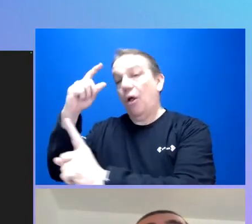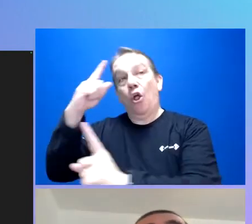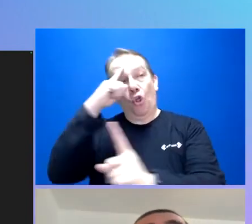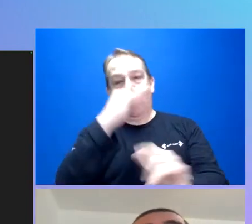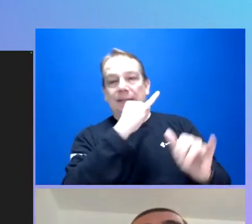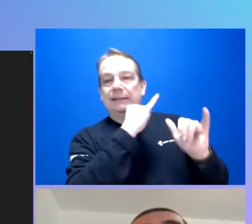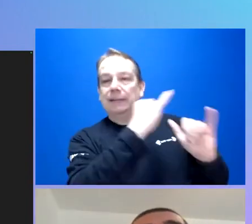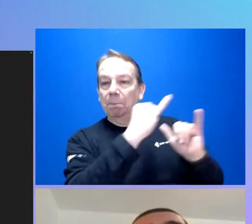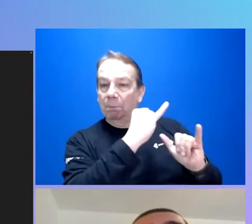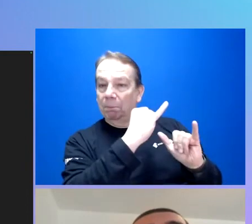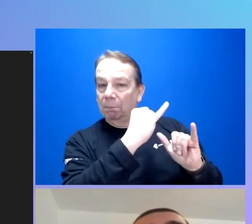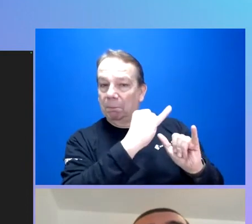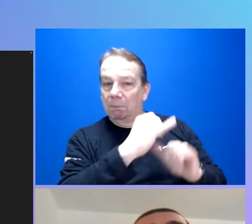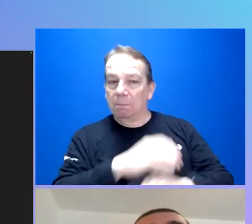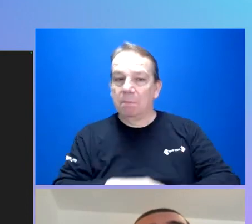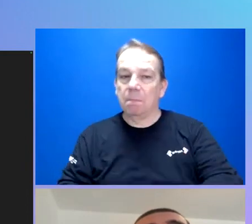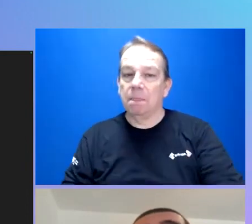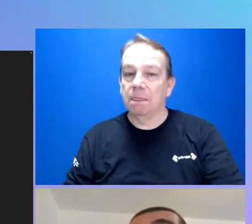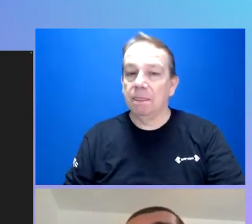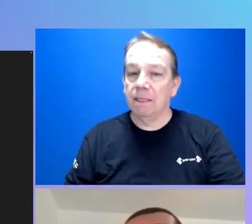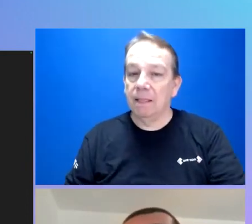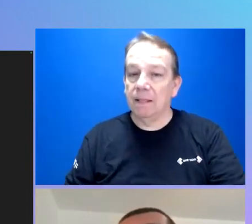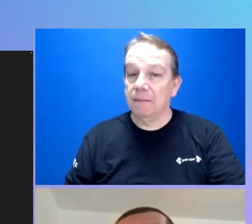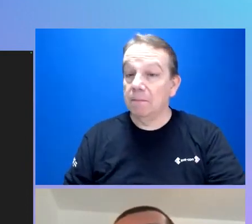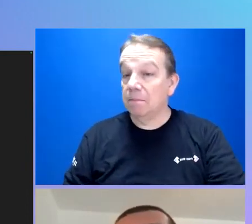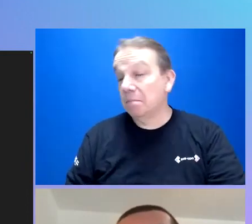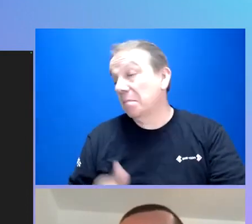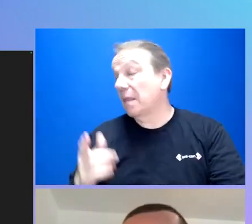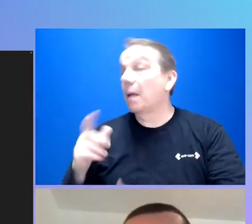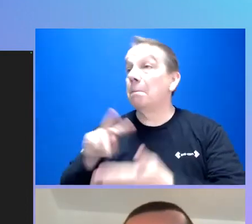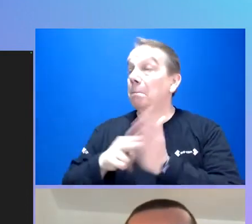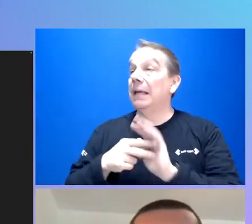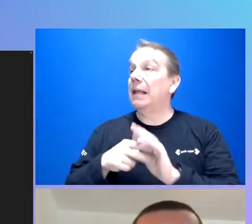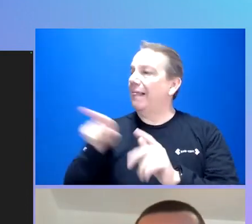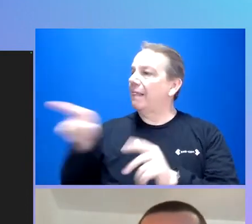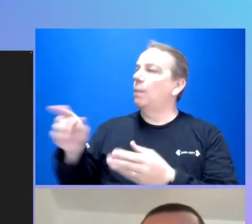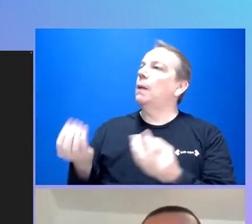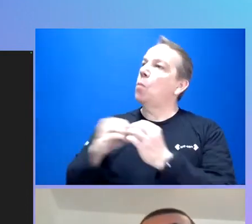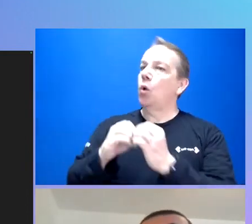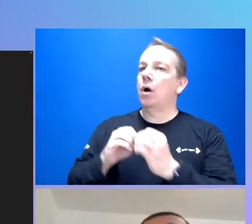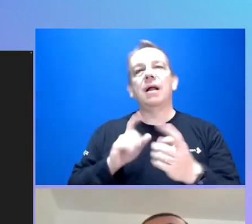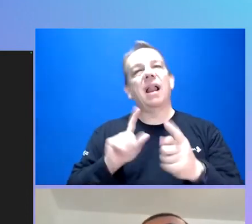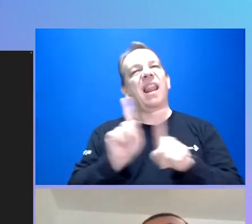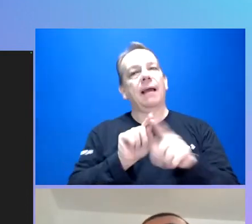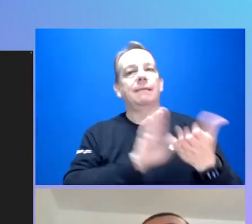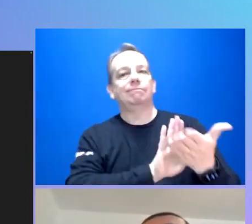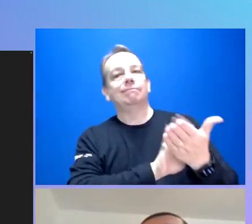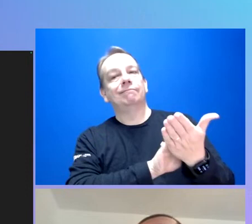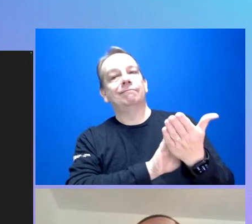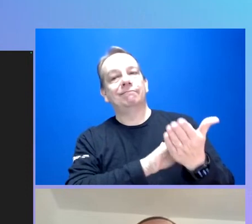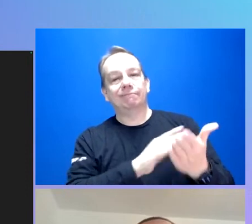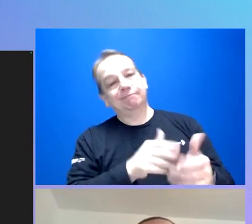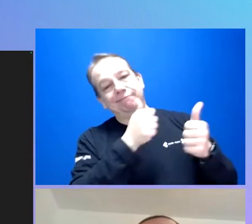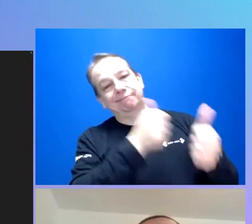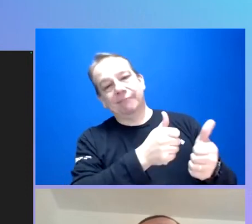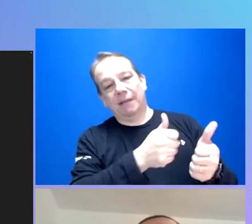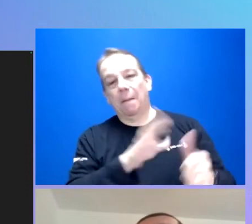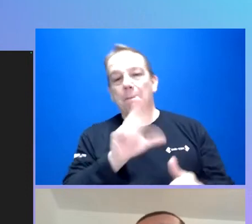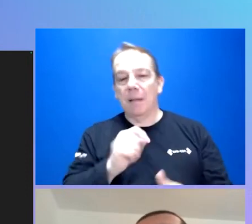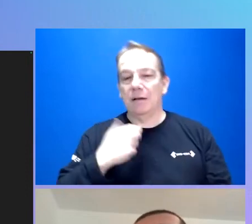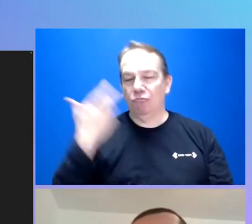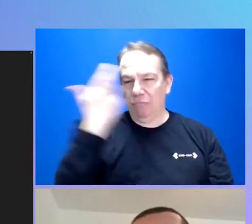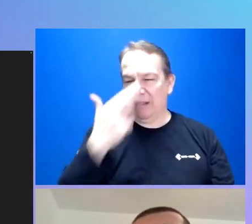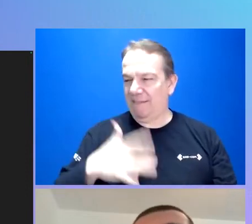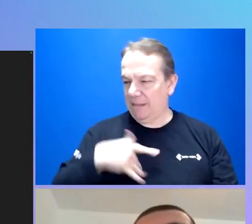also Indian, which made his remarks all the more flattering to me, but also all the